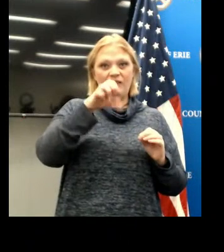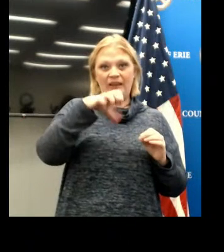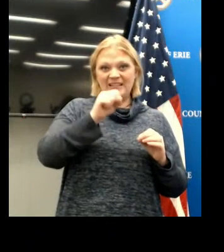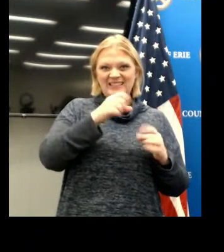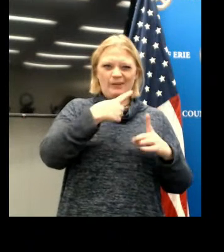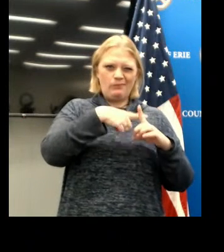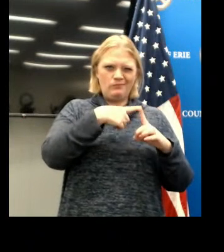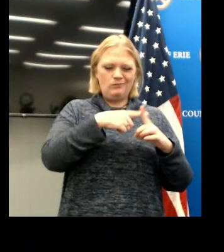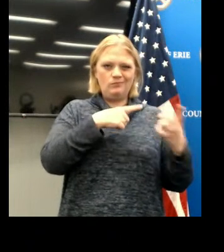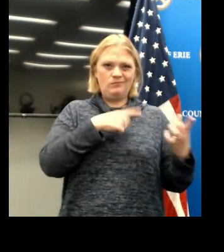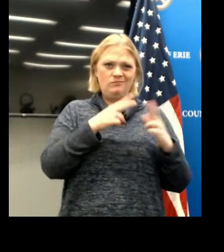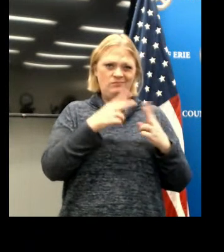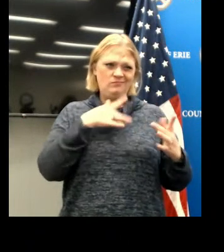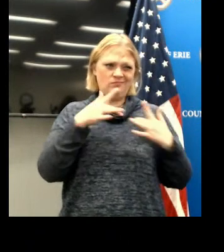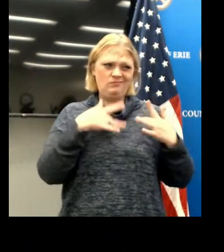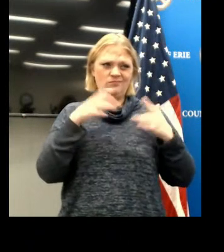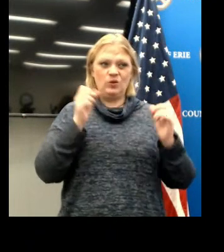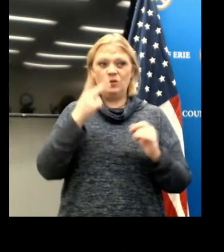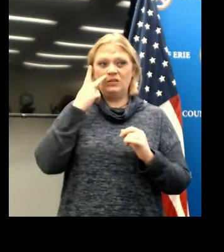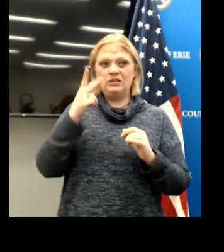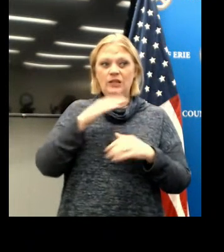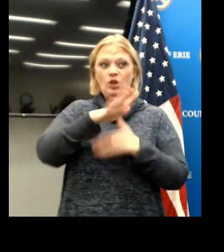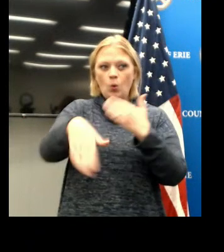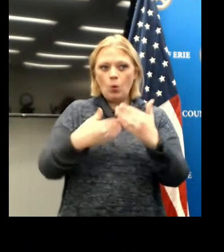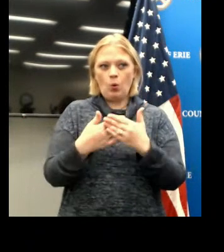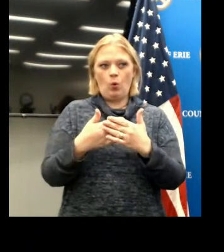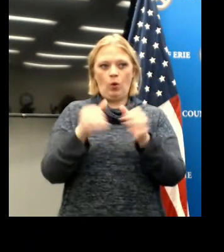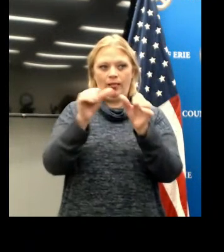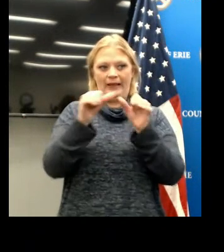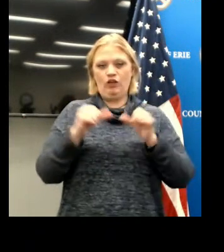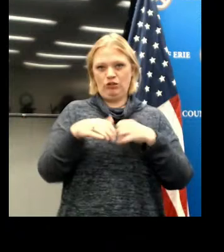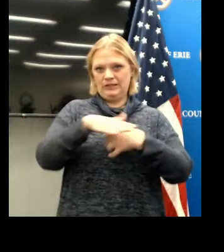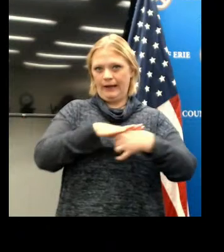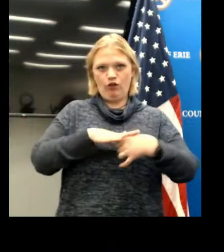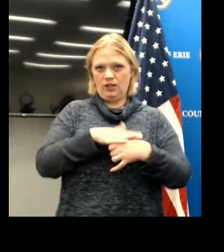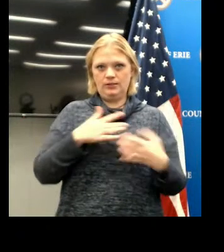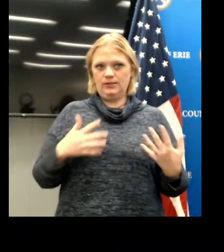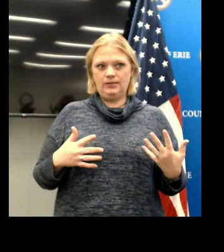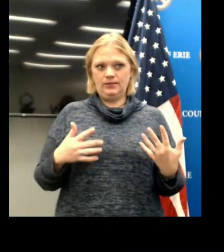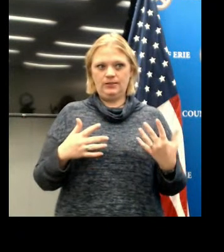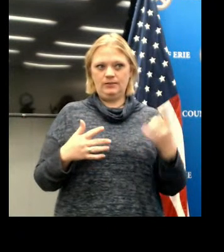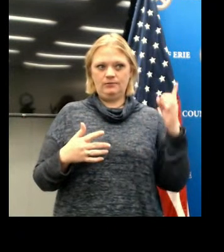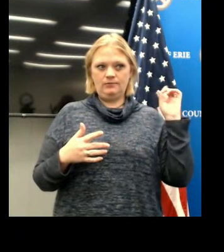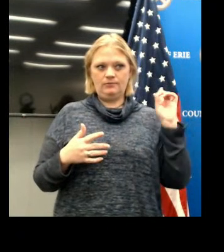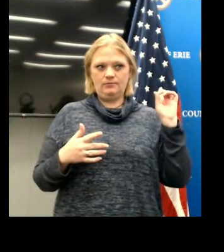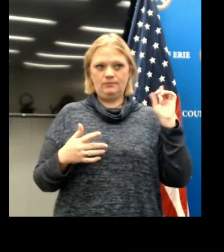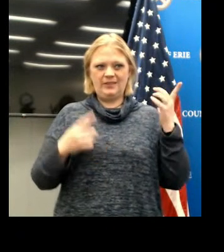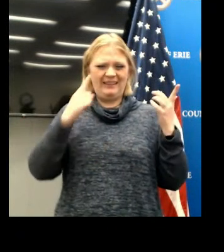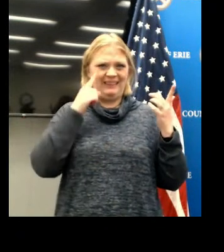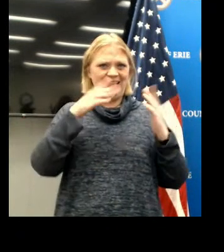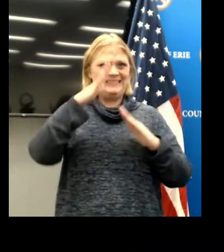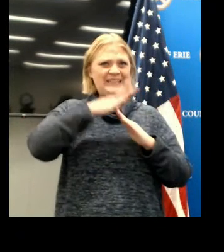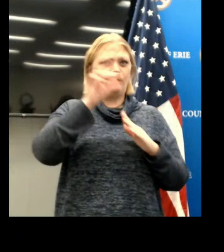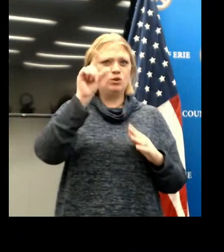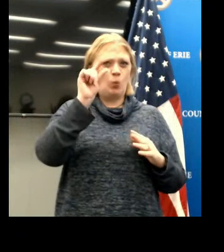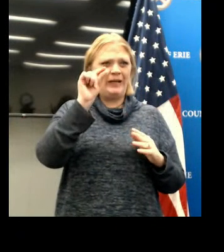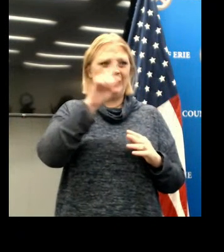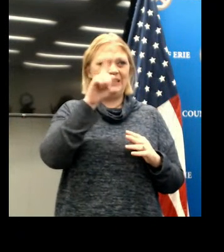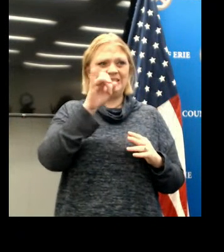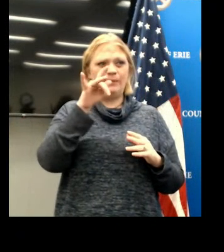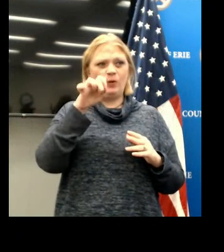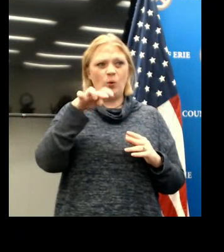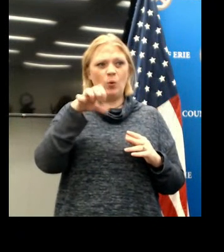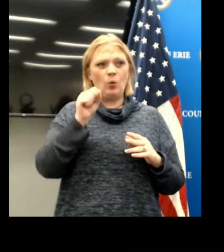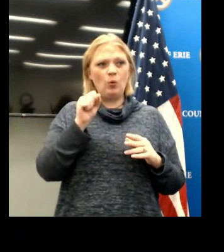very concerning, you can also see that all areas, these are the I think the top 20 zip codes. And we're